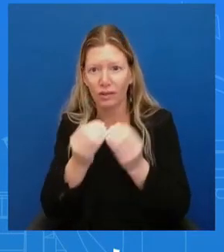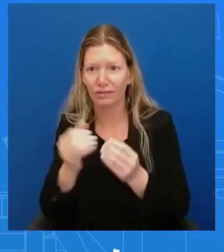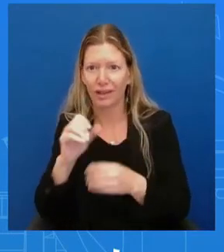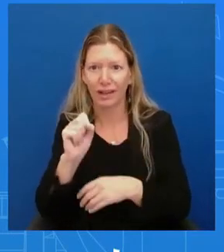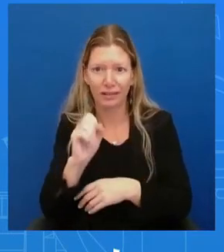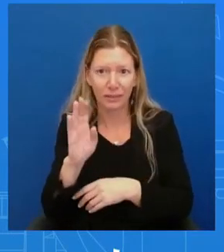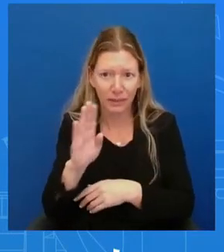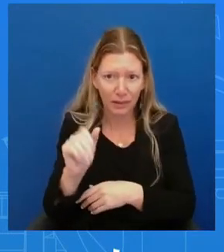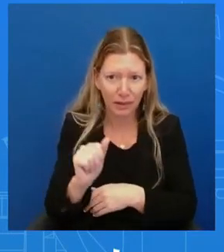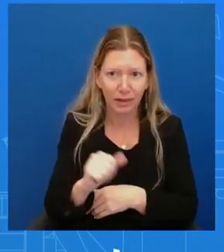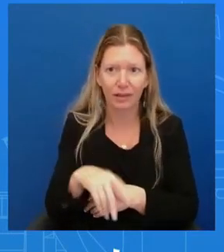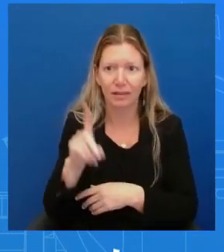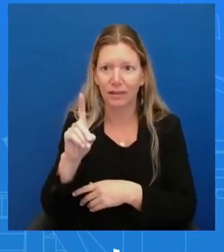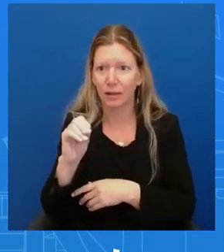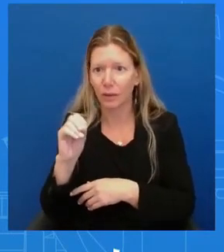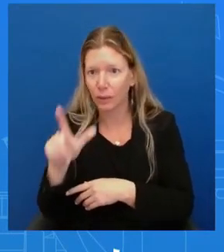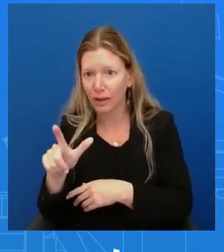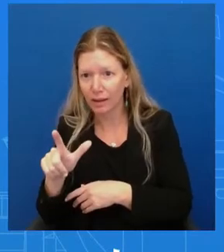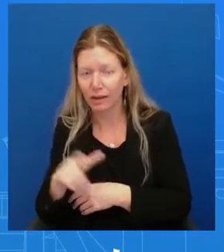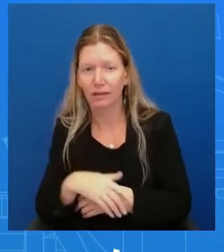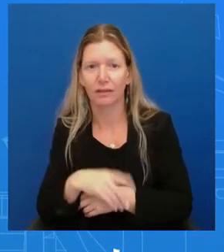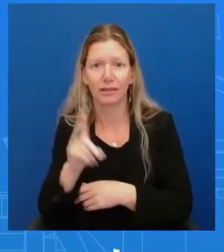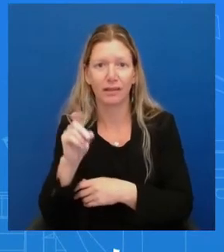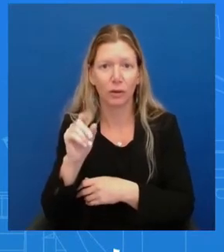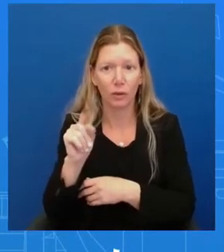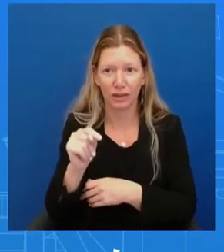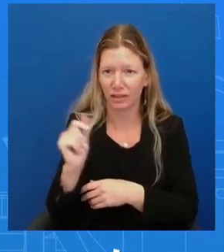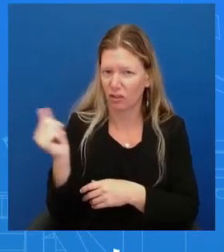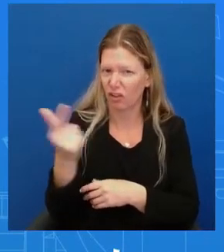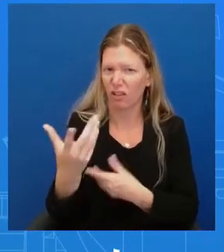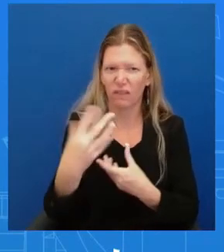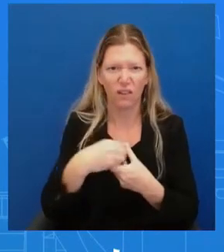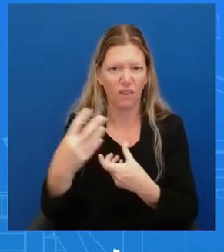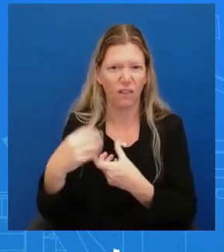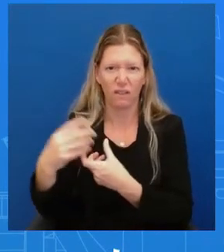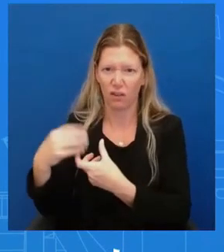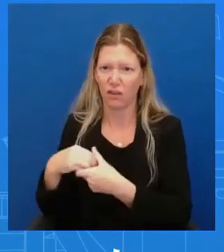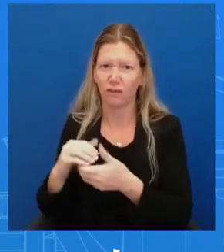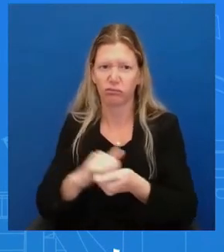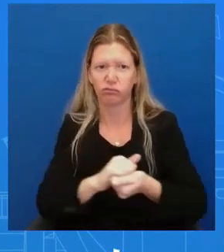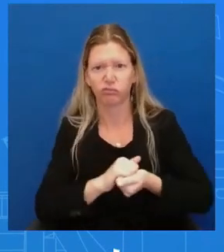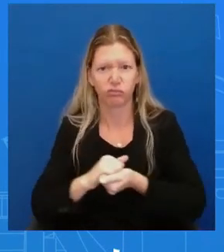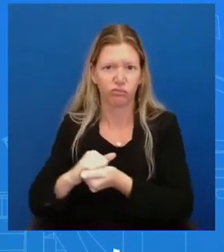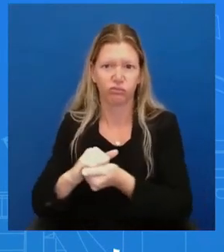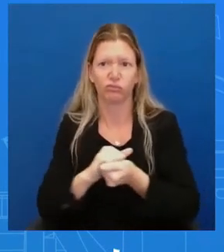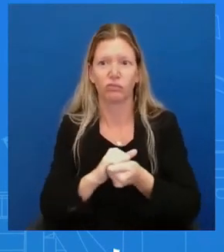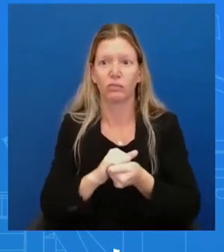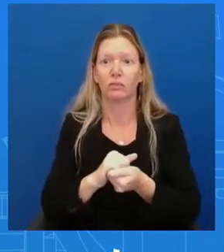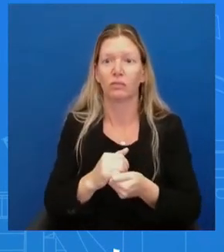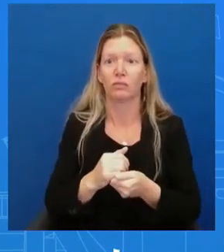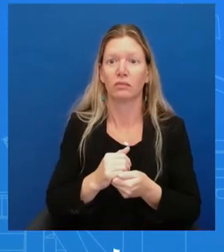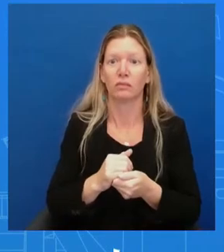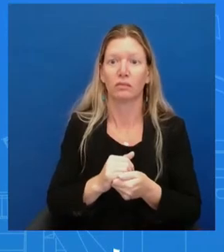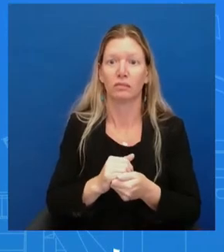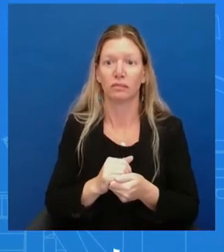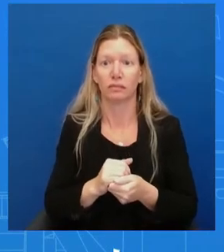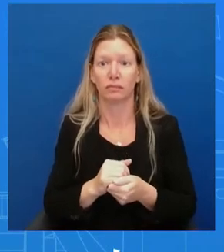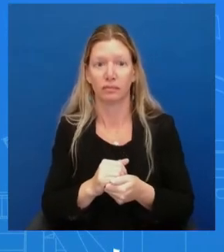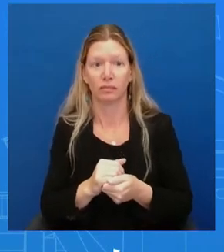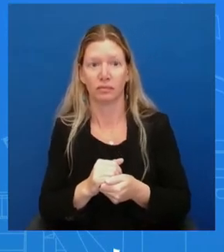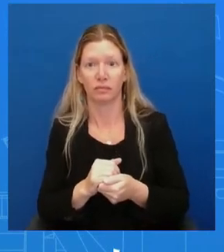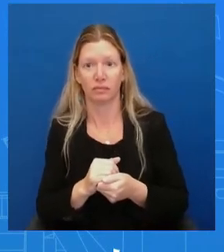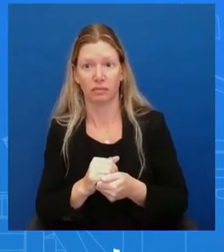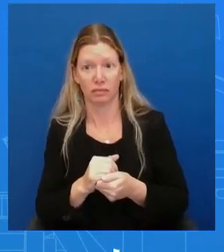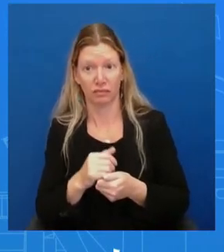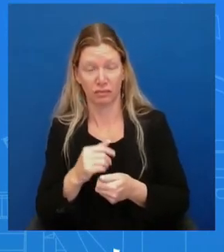people of Baltimore. What's the President's current assessment on supply chain disruptions? Look, we're obviously going to be monitoring this. We're going to be looking closely into